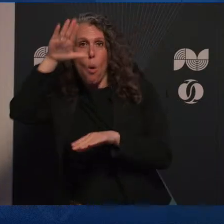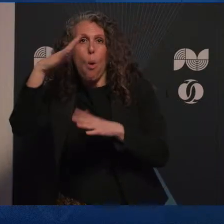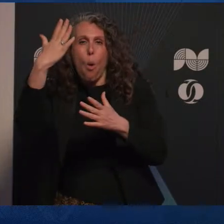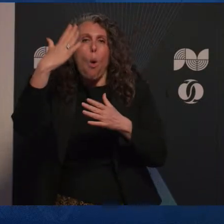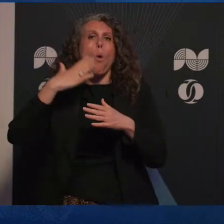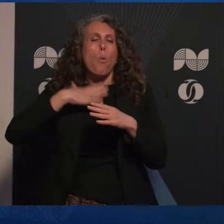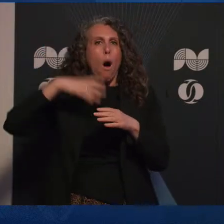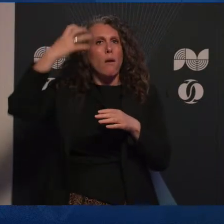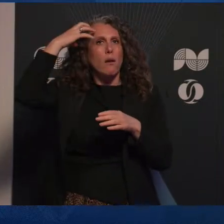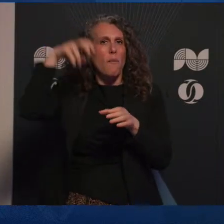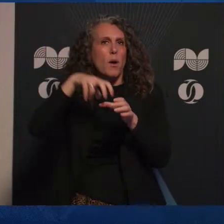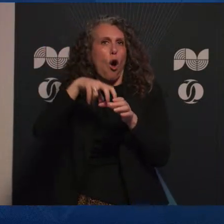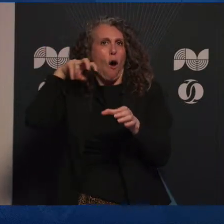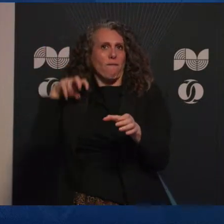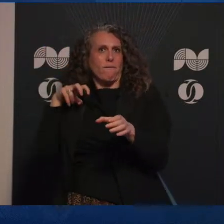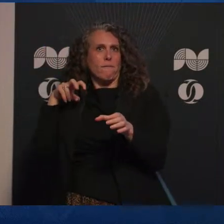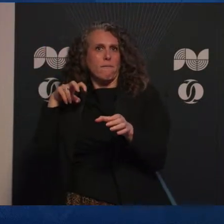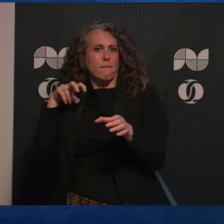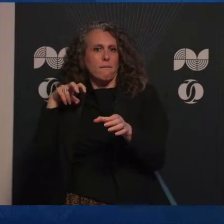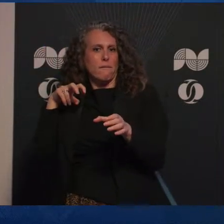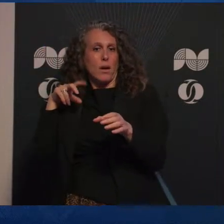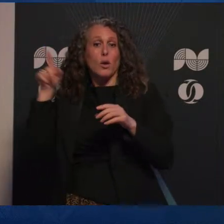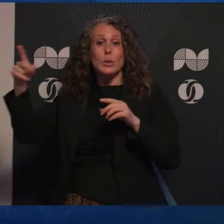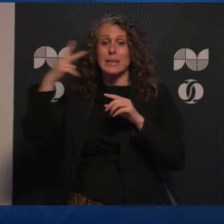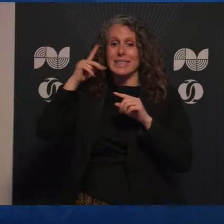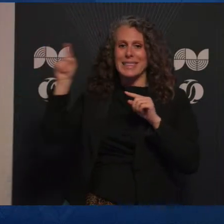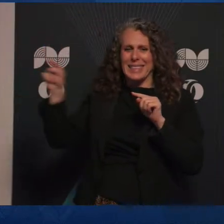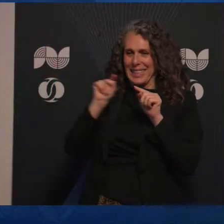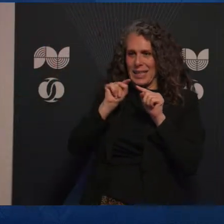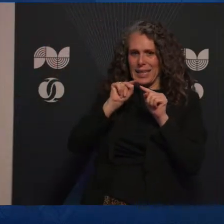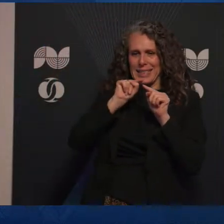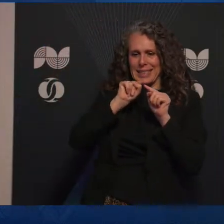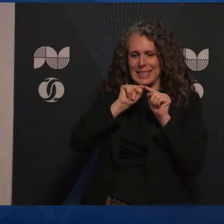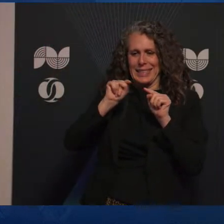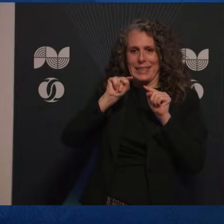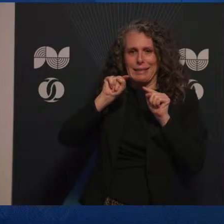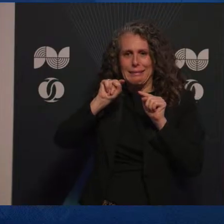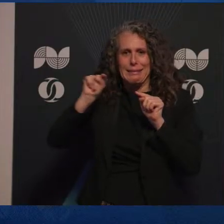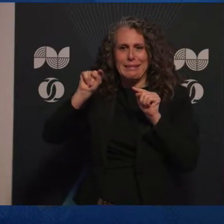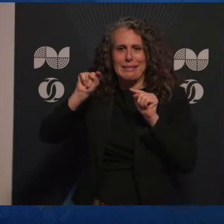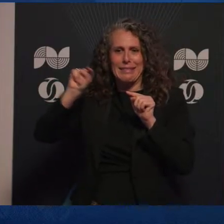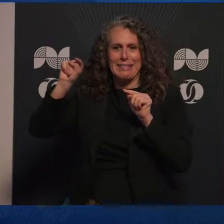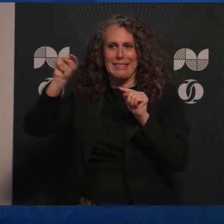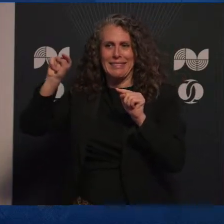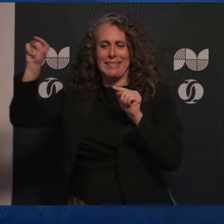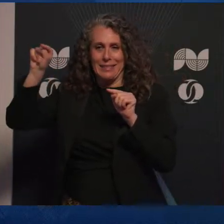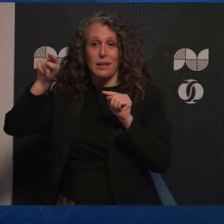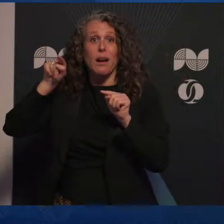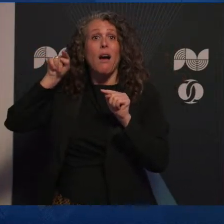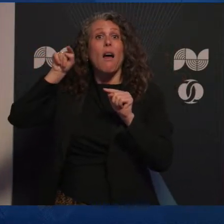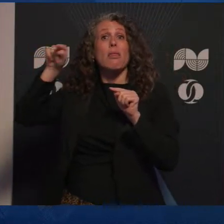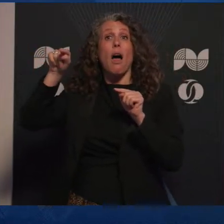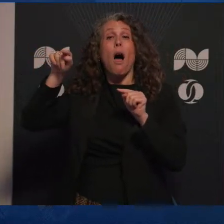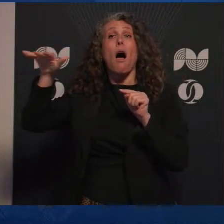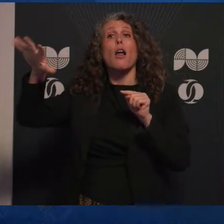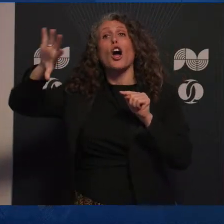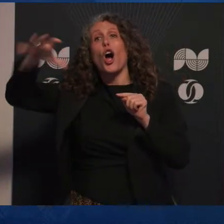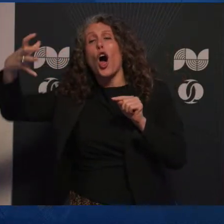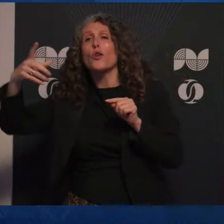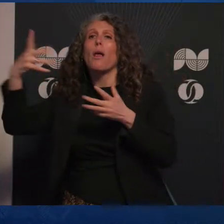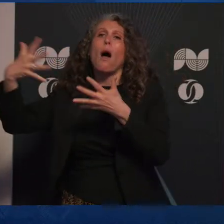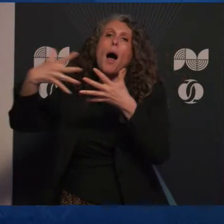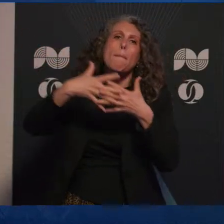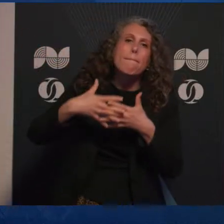And the dashed lines show you where people in advanced economies stood on this issue, that's the